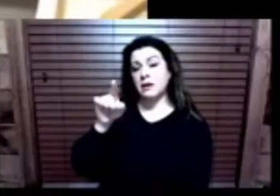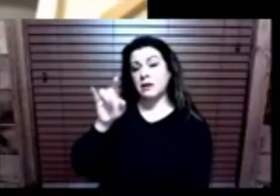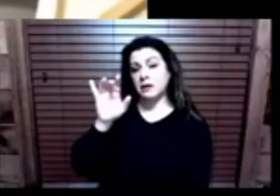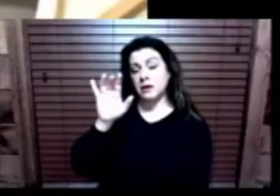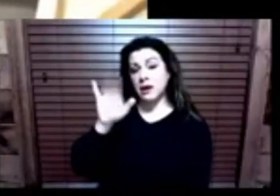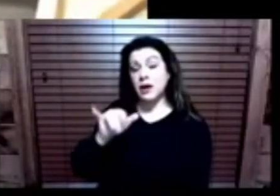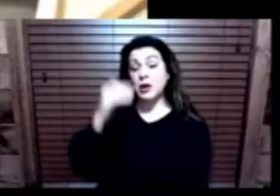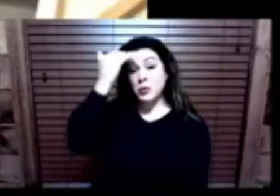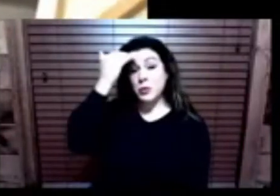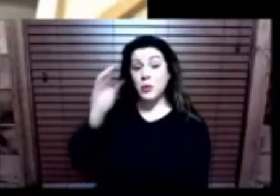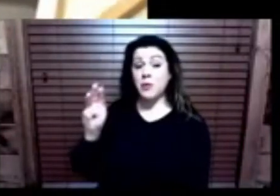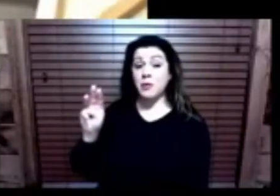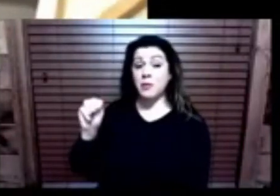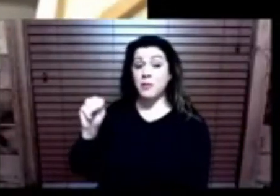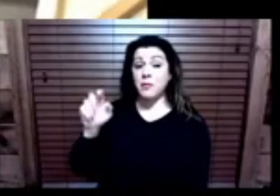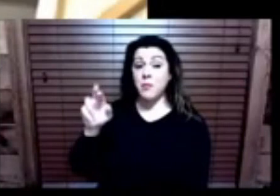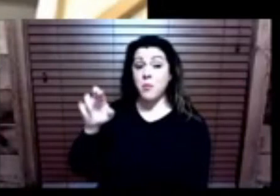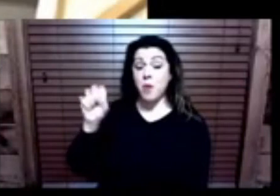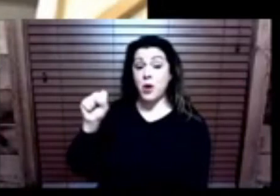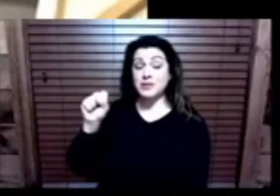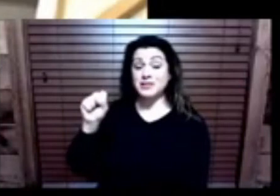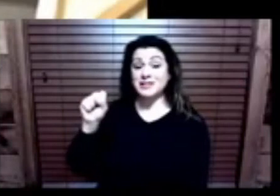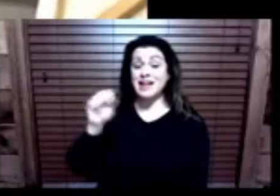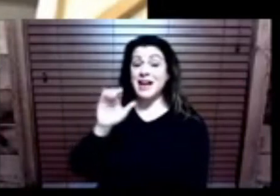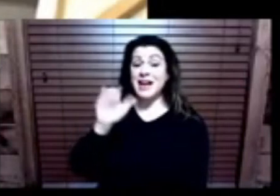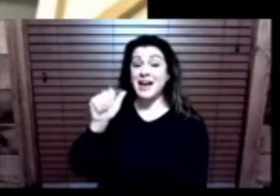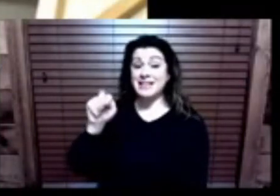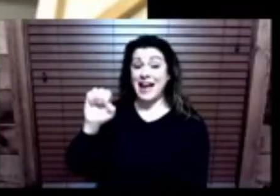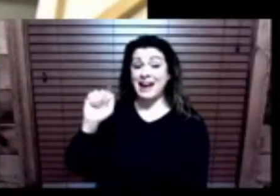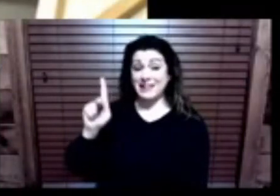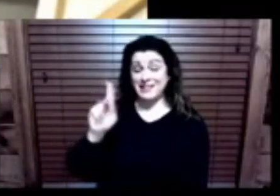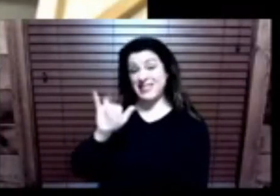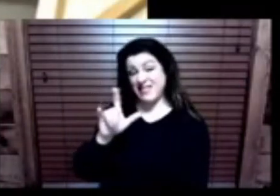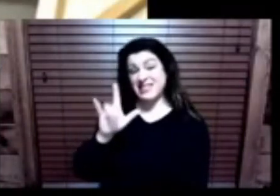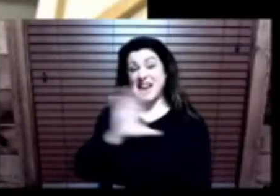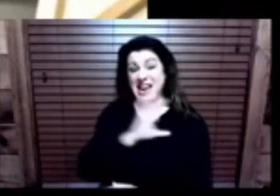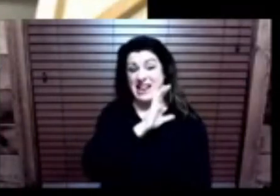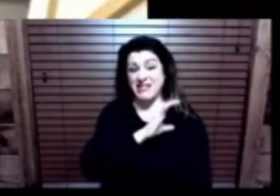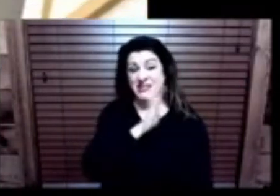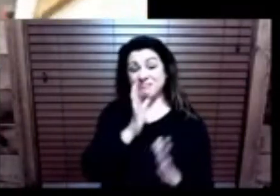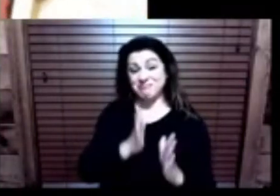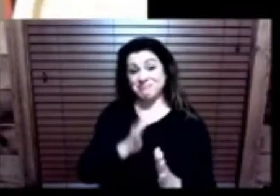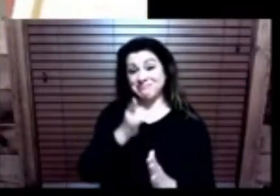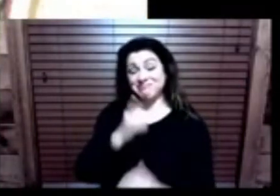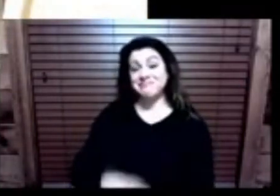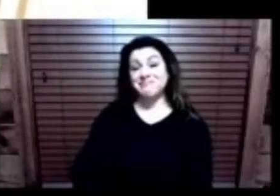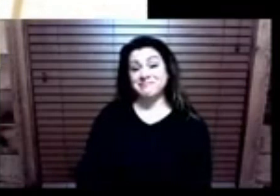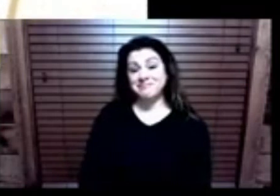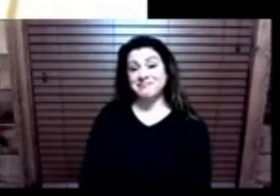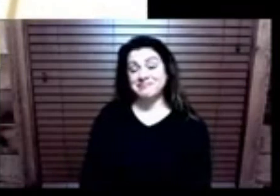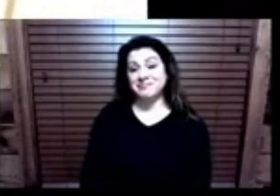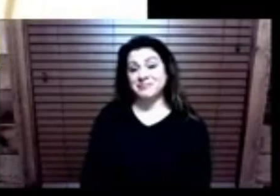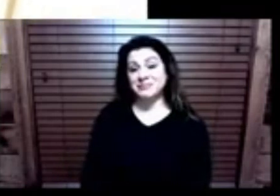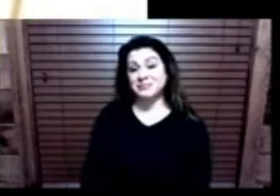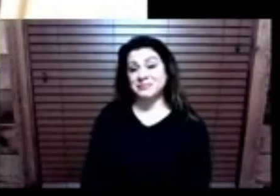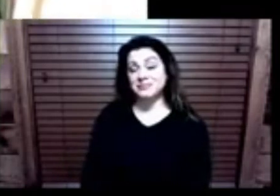Mars Attack. Remember? Rock. That was that character. Yeah. Let's show some of